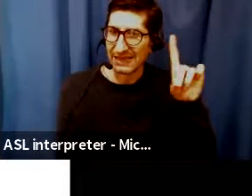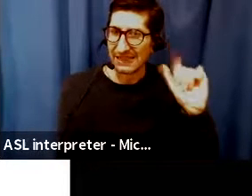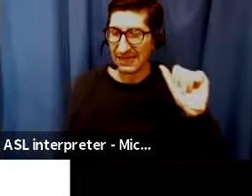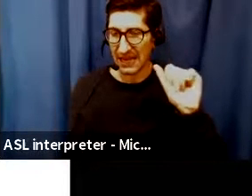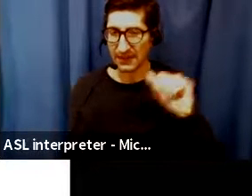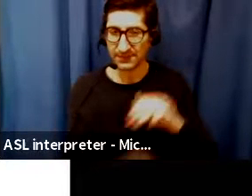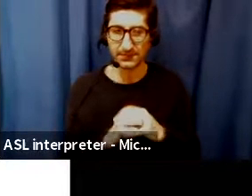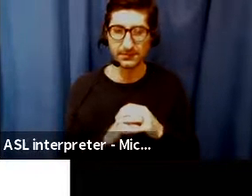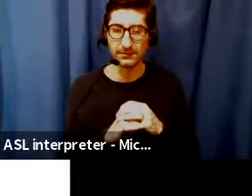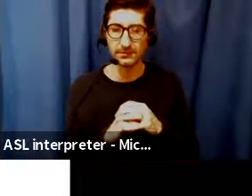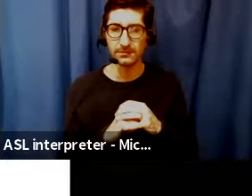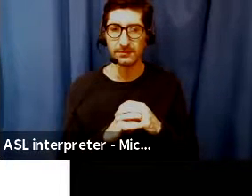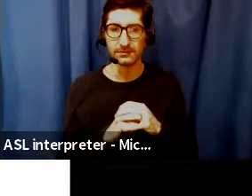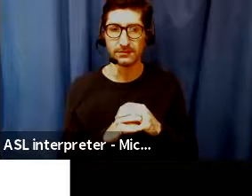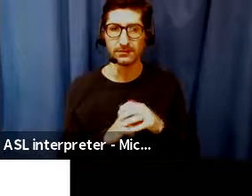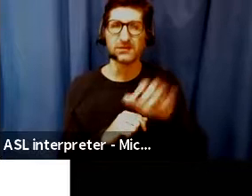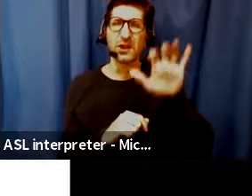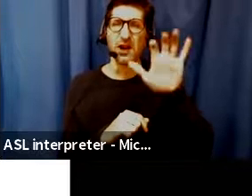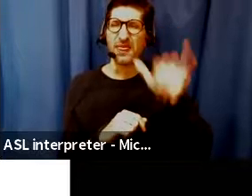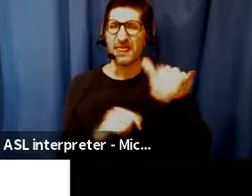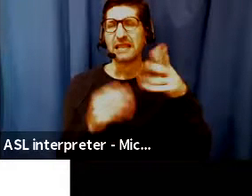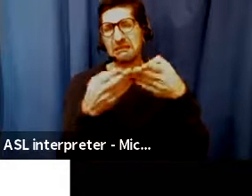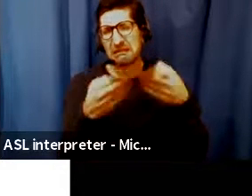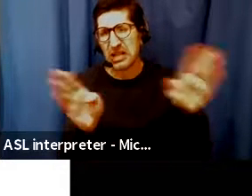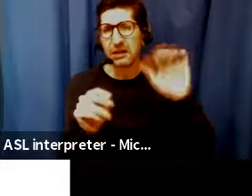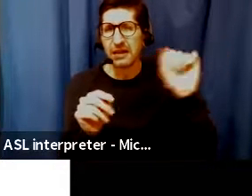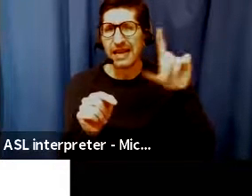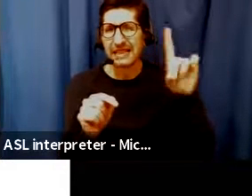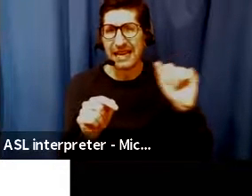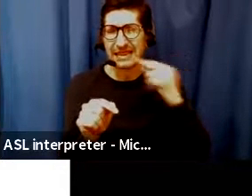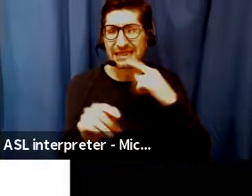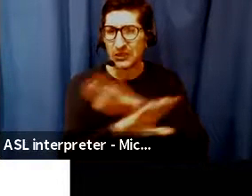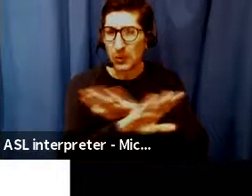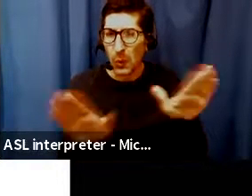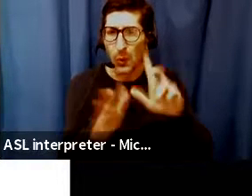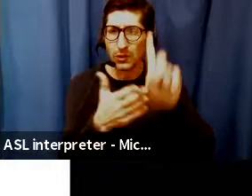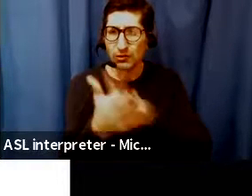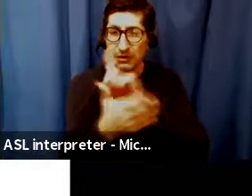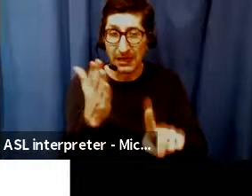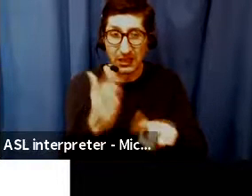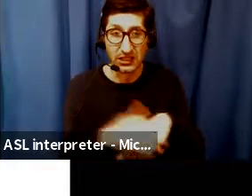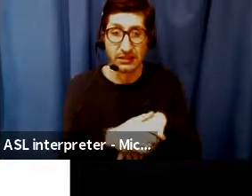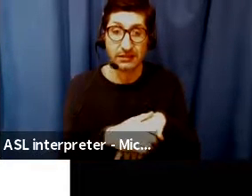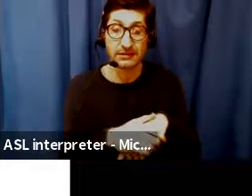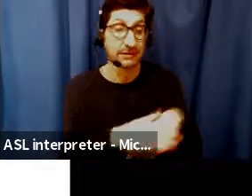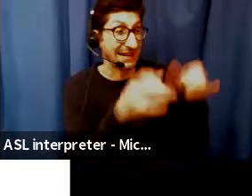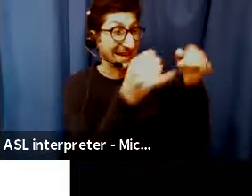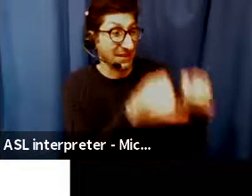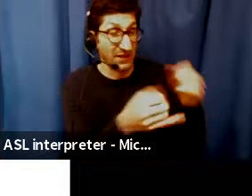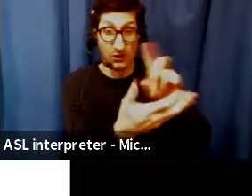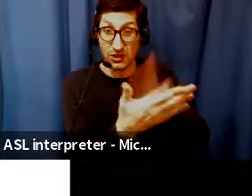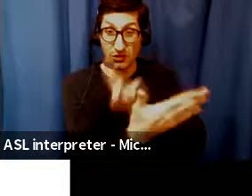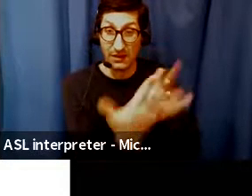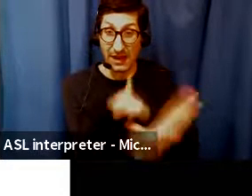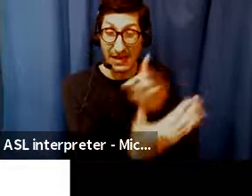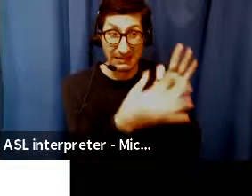basic ADA, general non-discrimination. No individual shall be discriminated against on the basis of